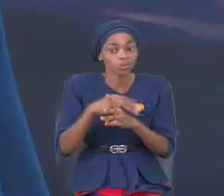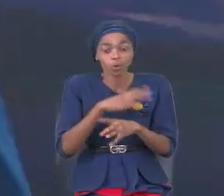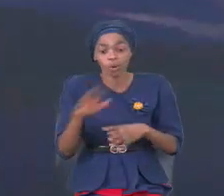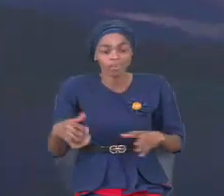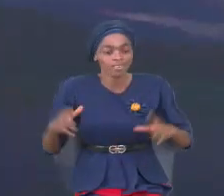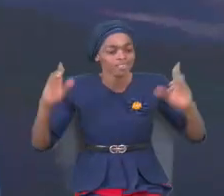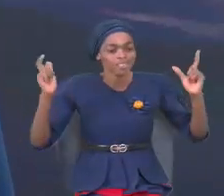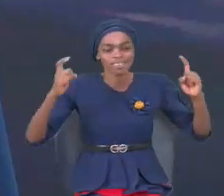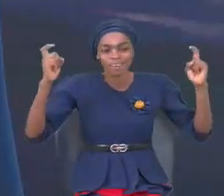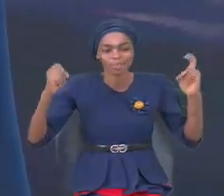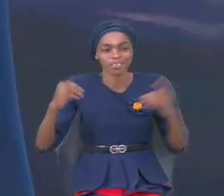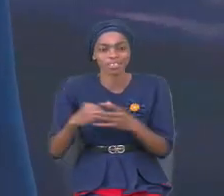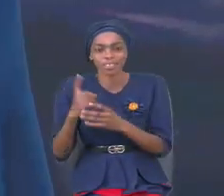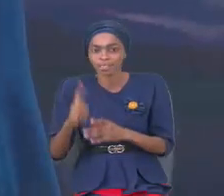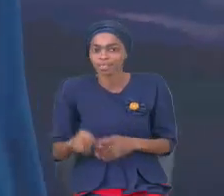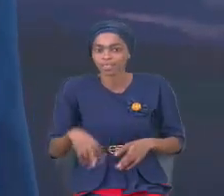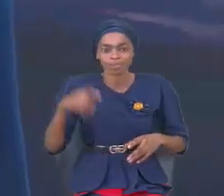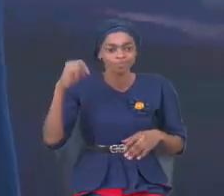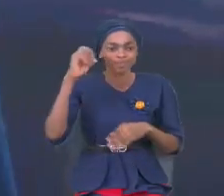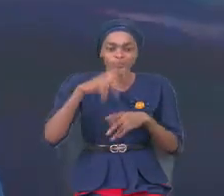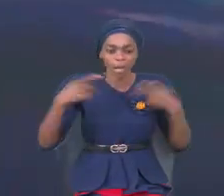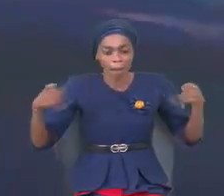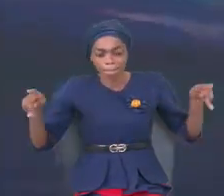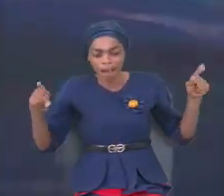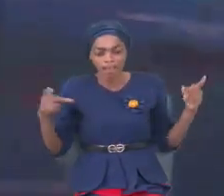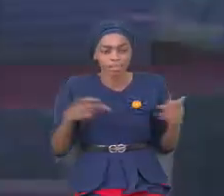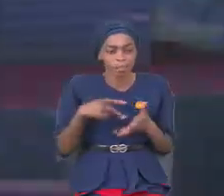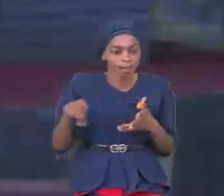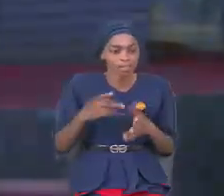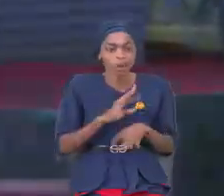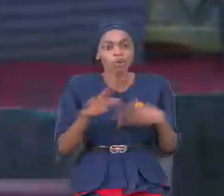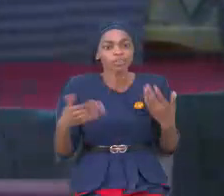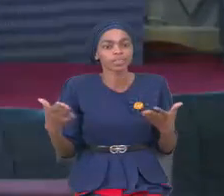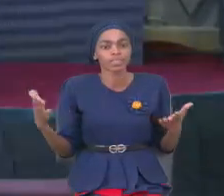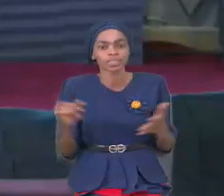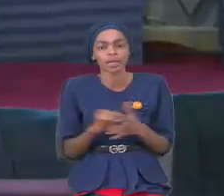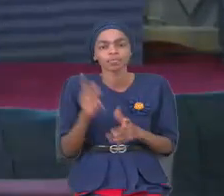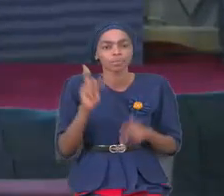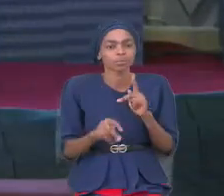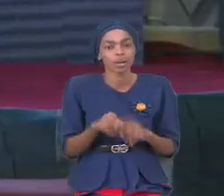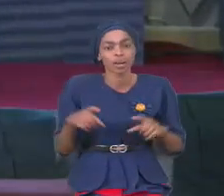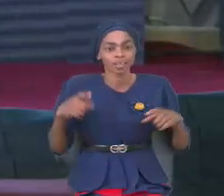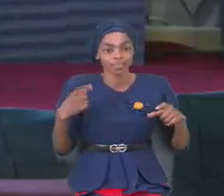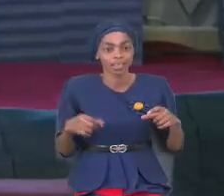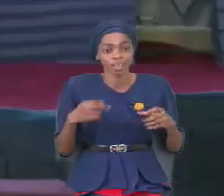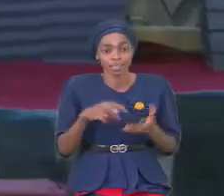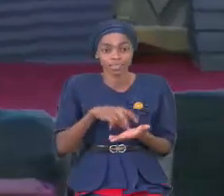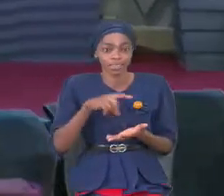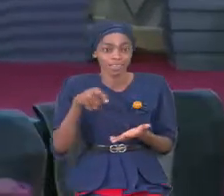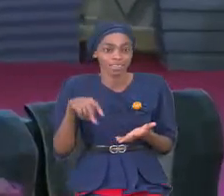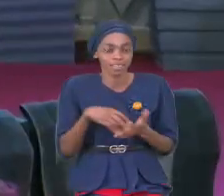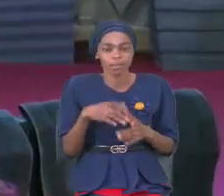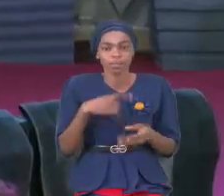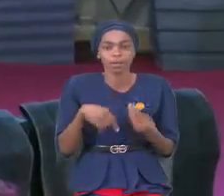the things that people are dancing about? And the angels do not move. And the angels are not affected. But when